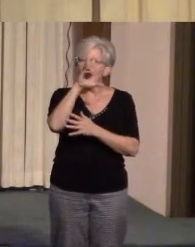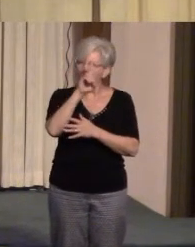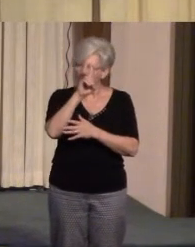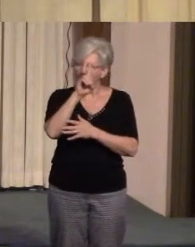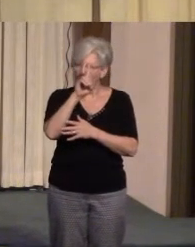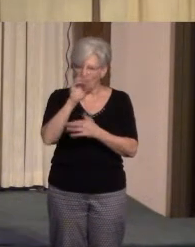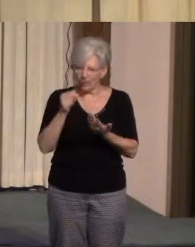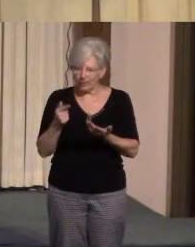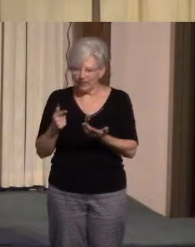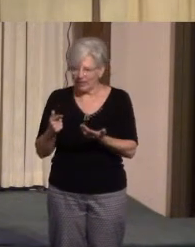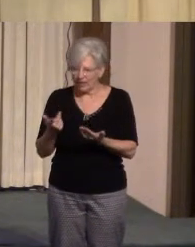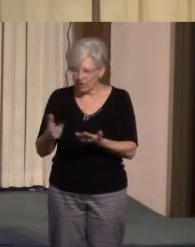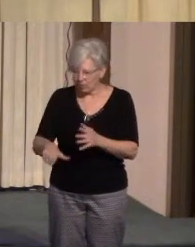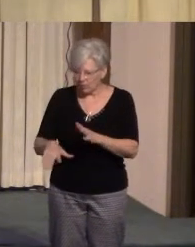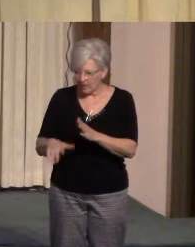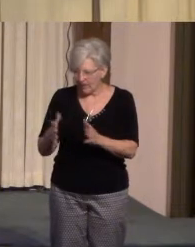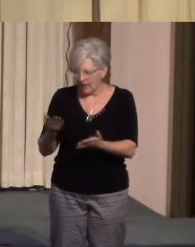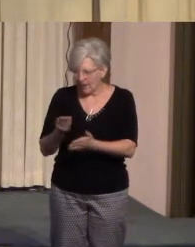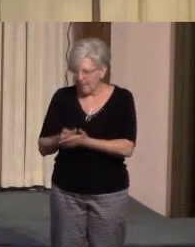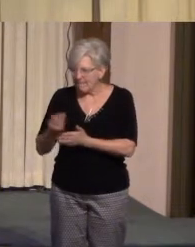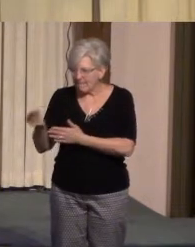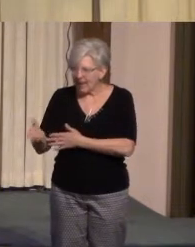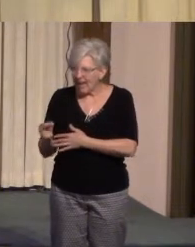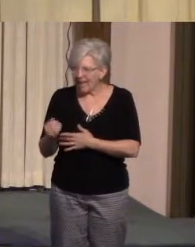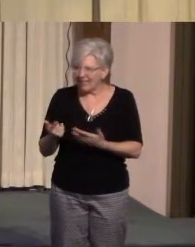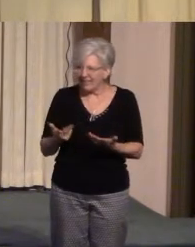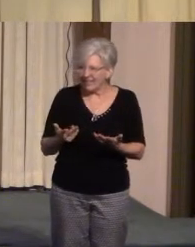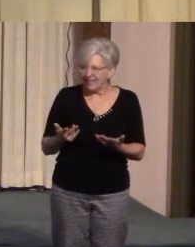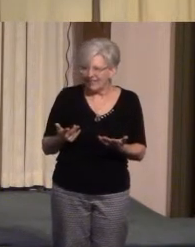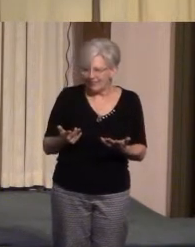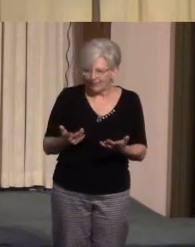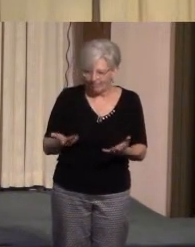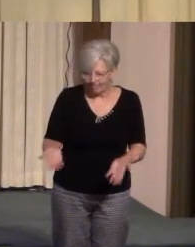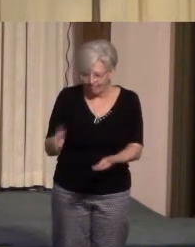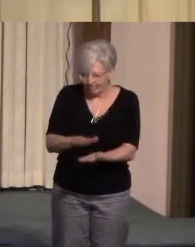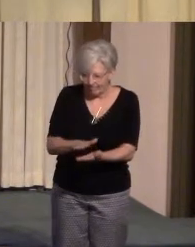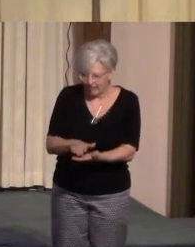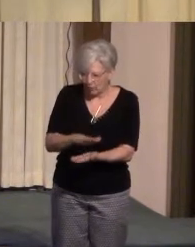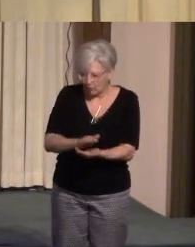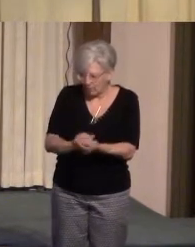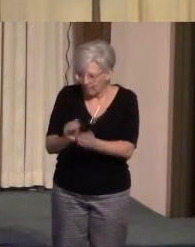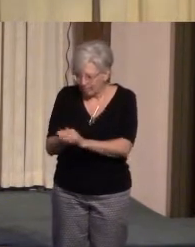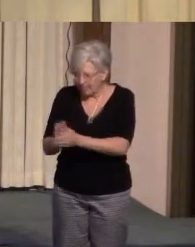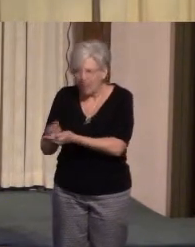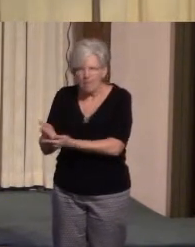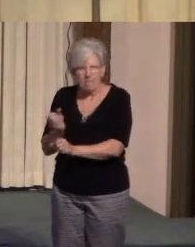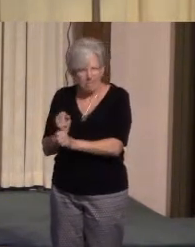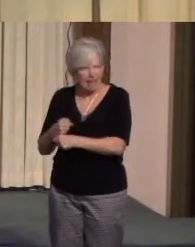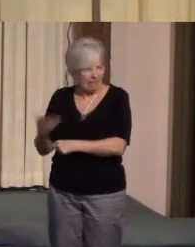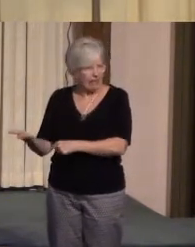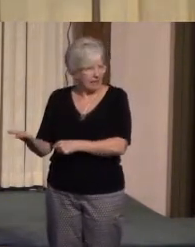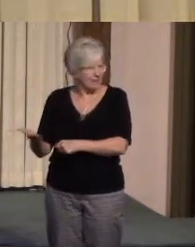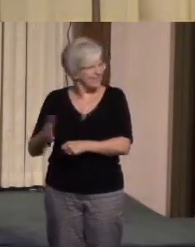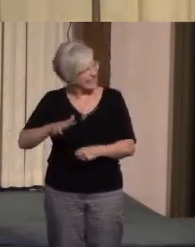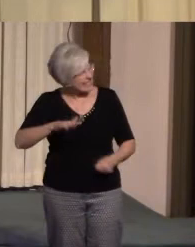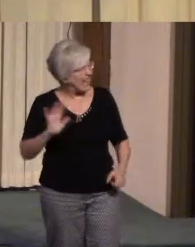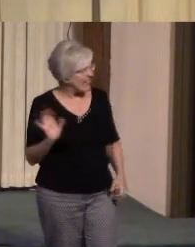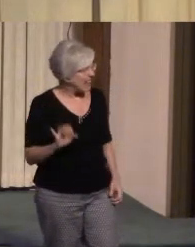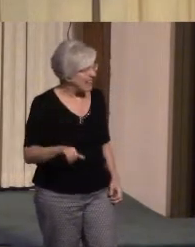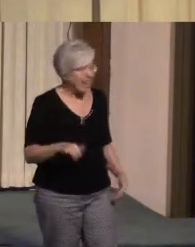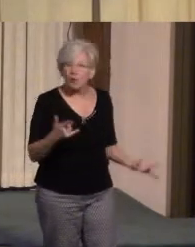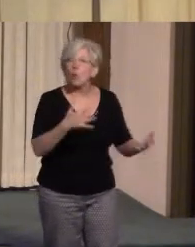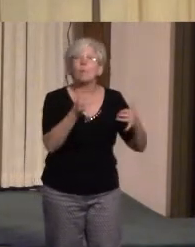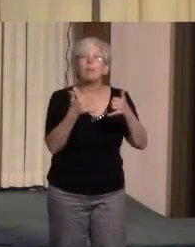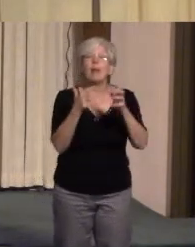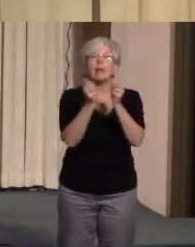and you buy the plastic flat pieces and the old mold stamps, and you could make things. And it's kind of like that.